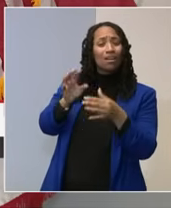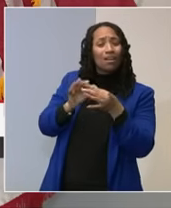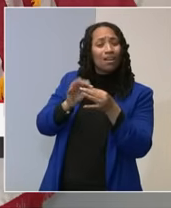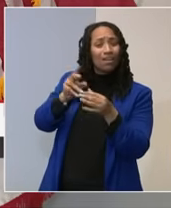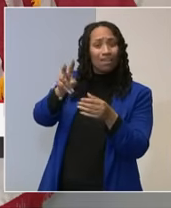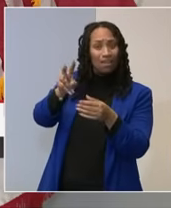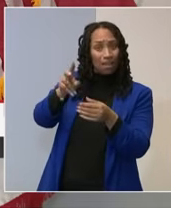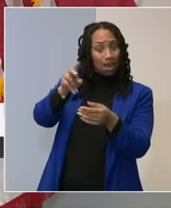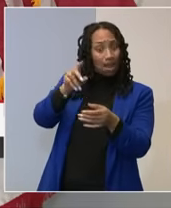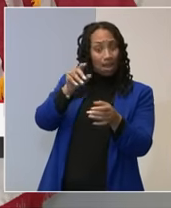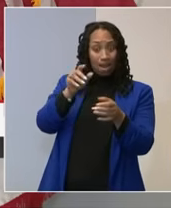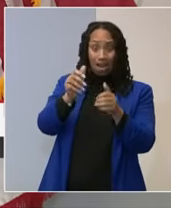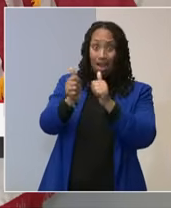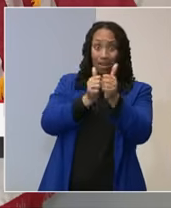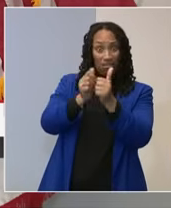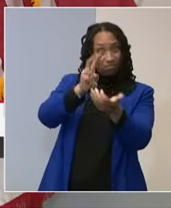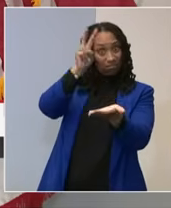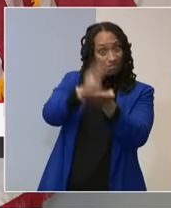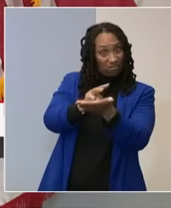office end when this job ends?